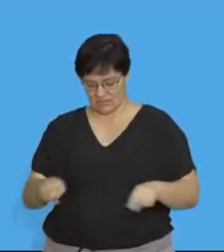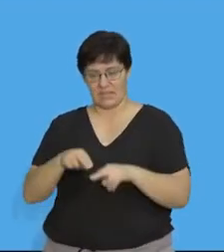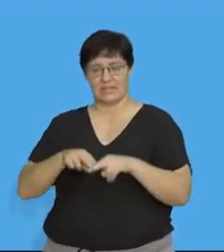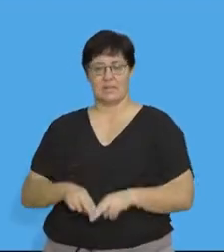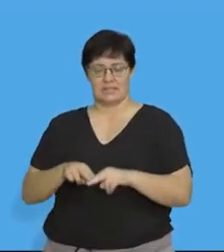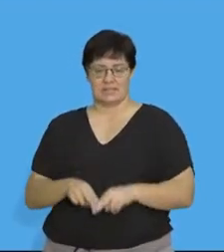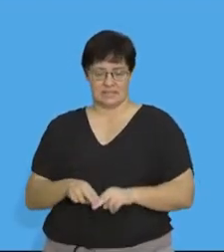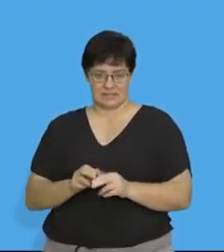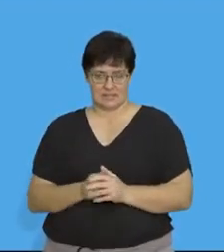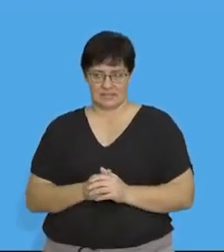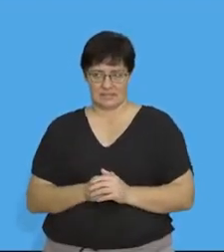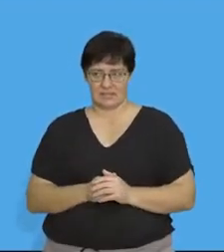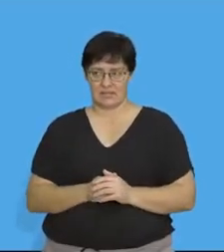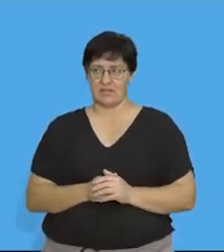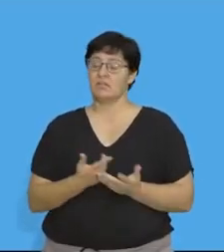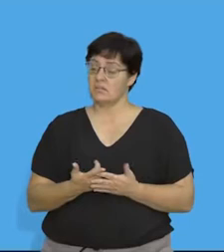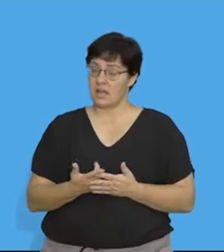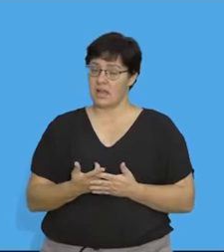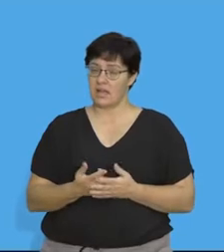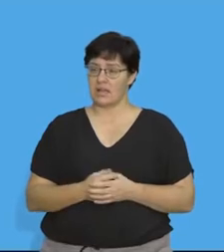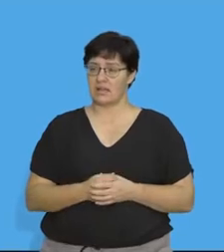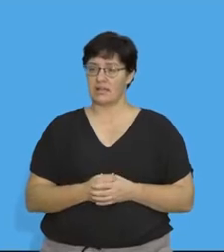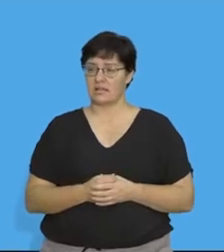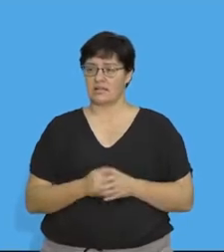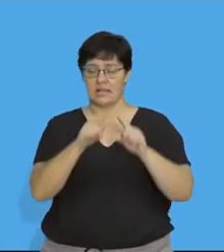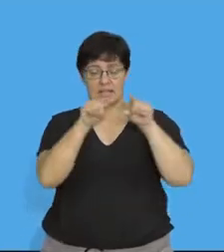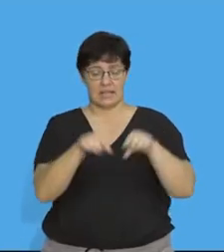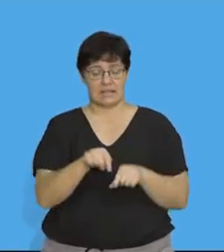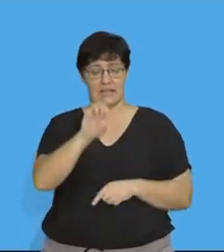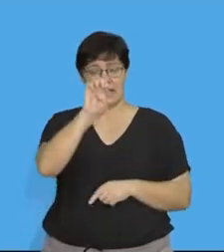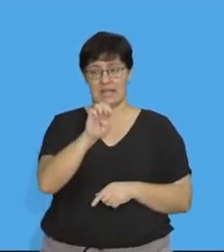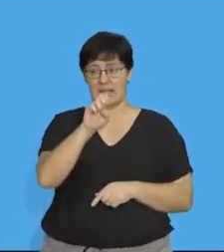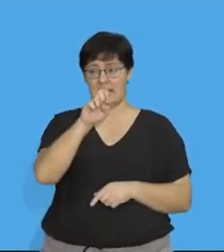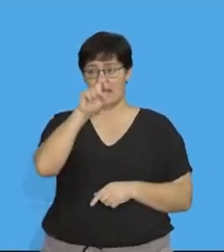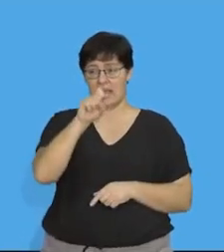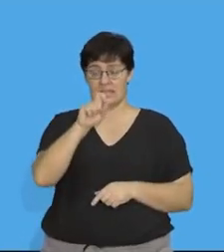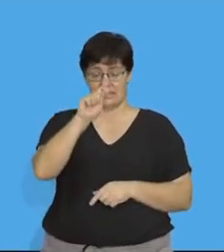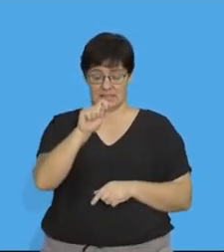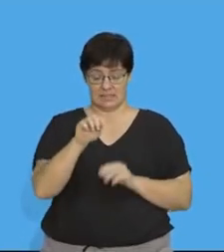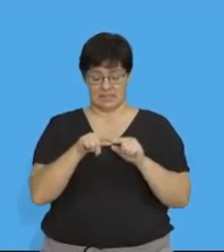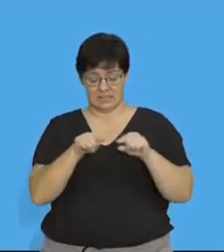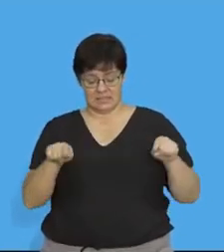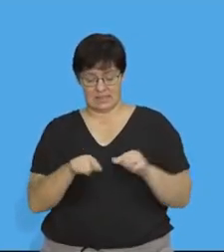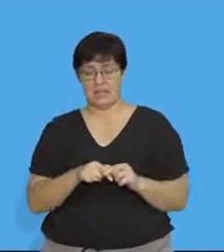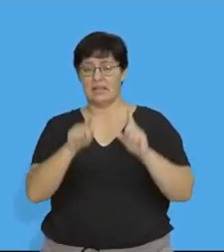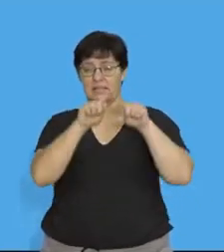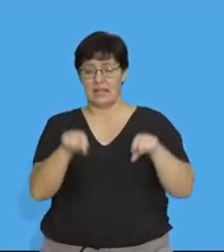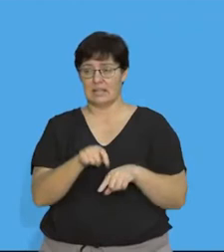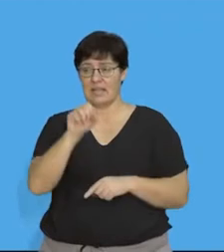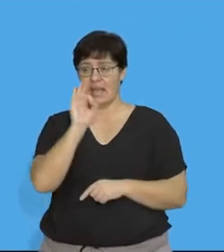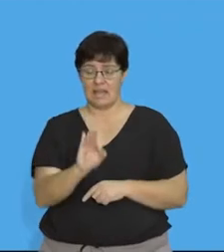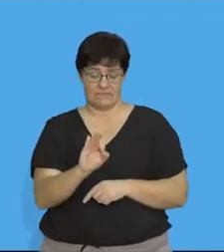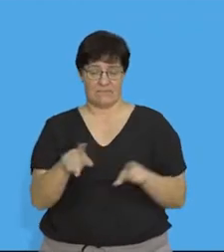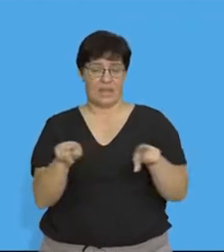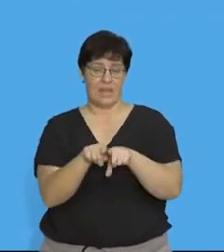variable, then we can say delta ext over delta f is going to be